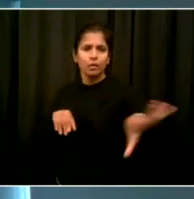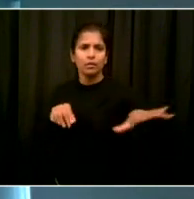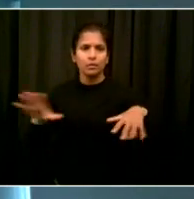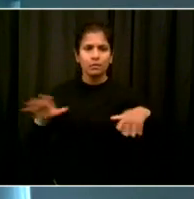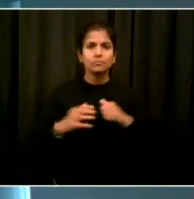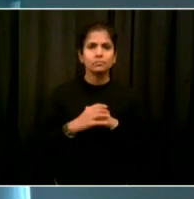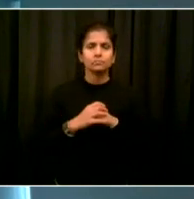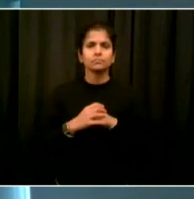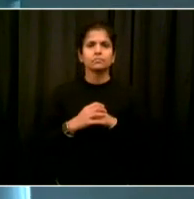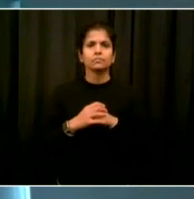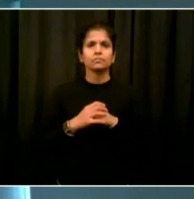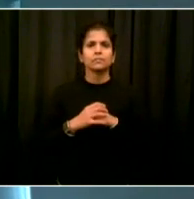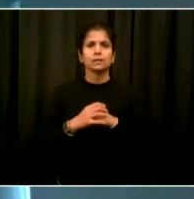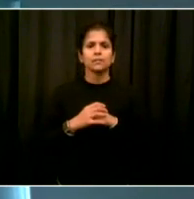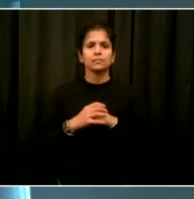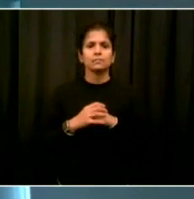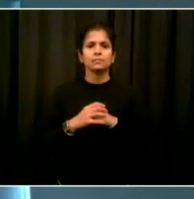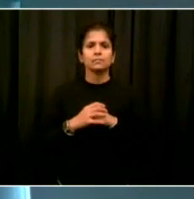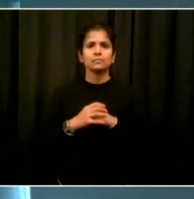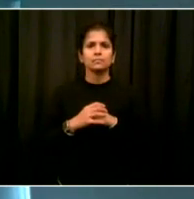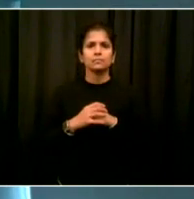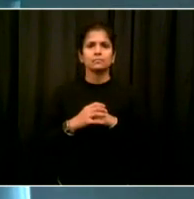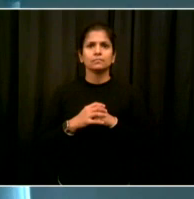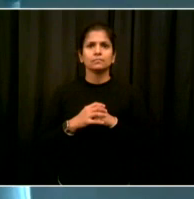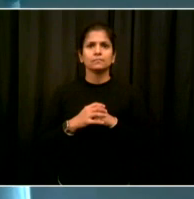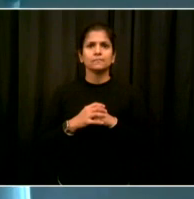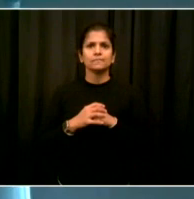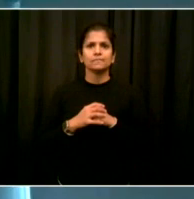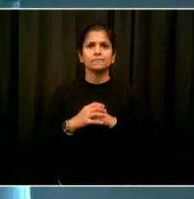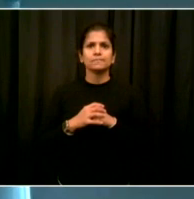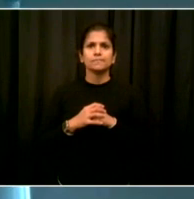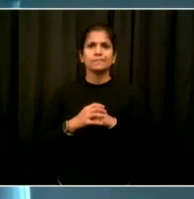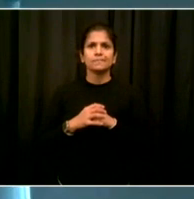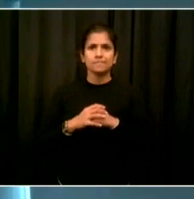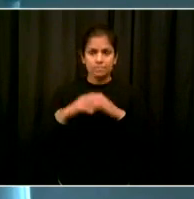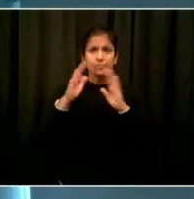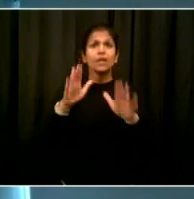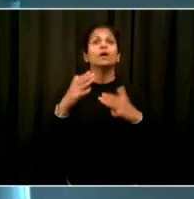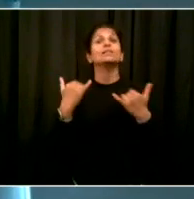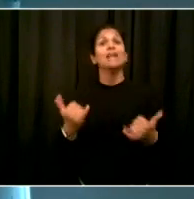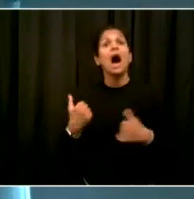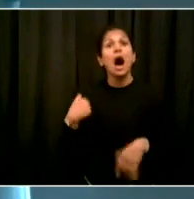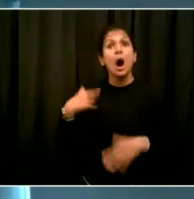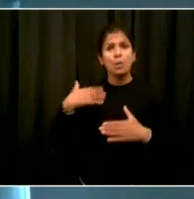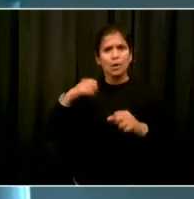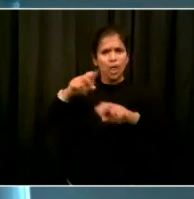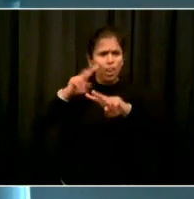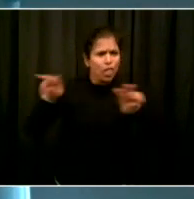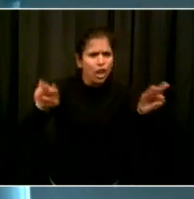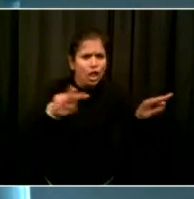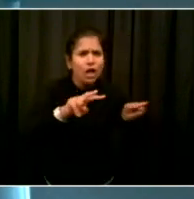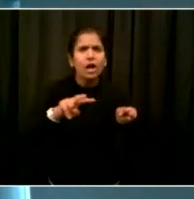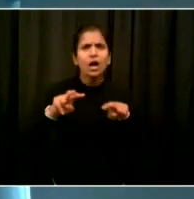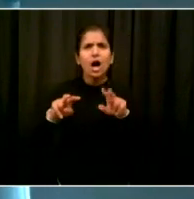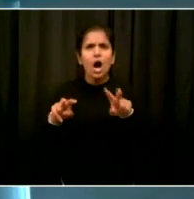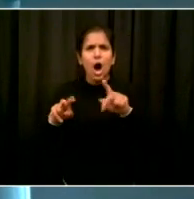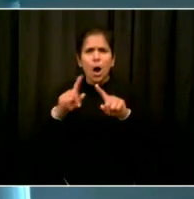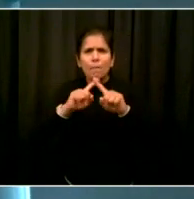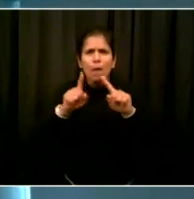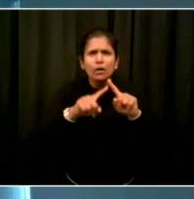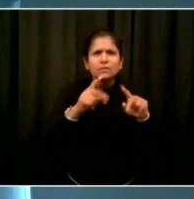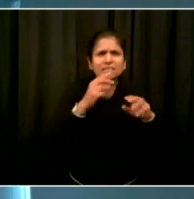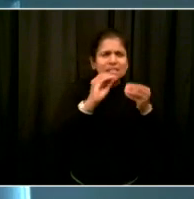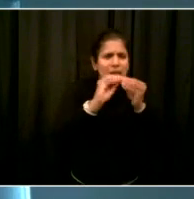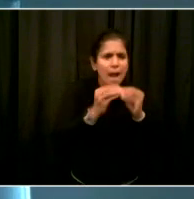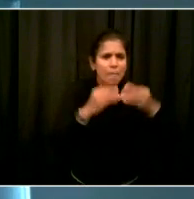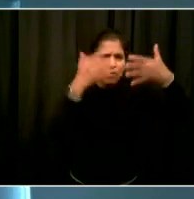absolutely accurate real-time indicators of two things: how many new people develop sickness every day, and how many infectious people are